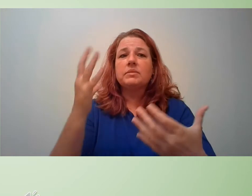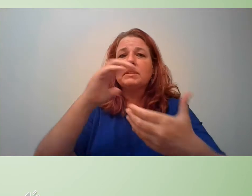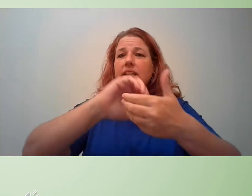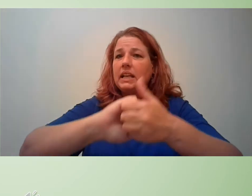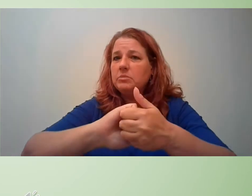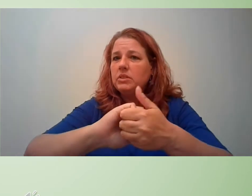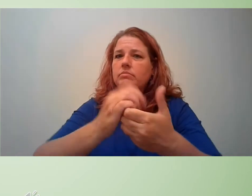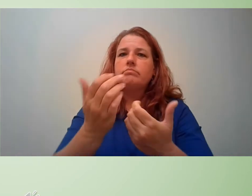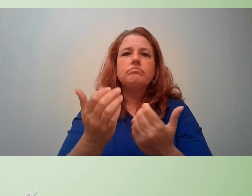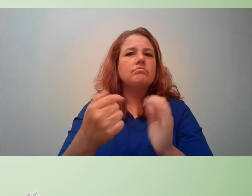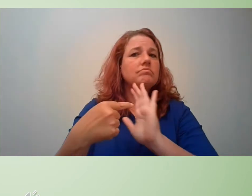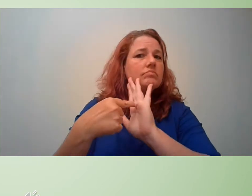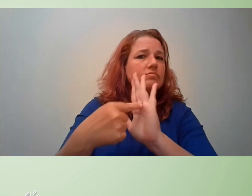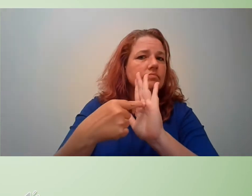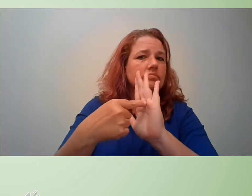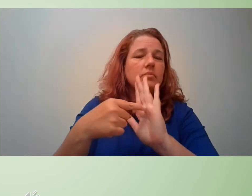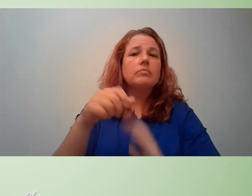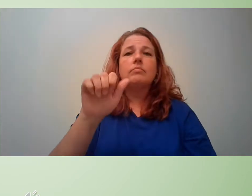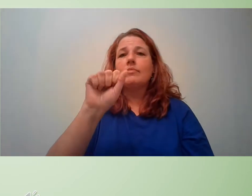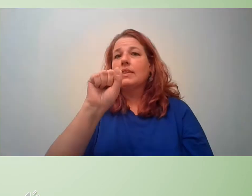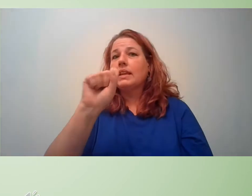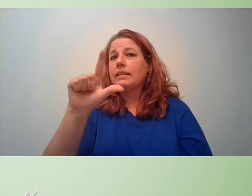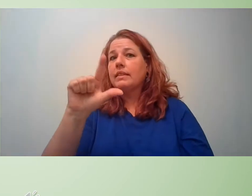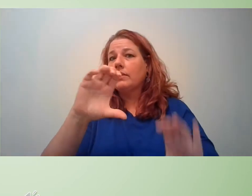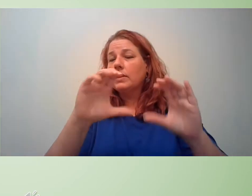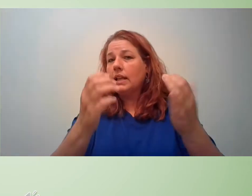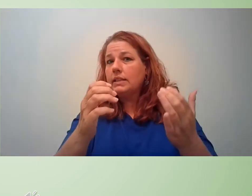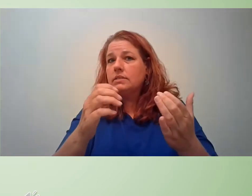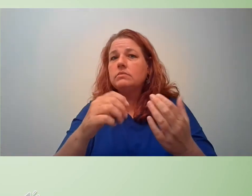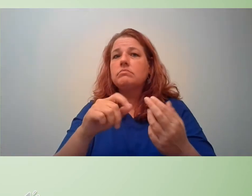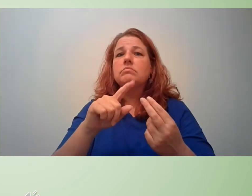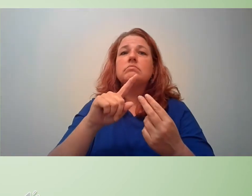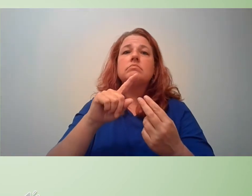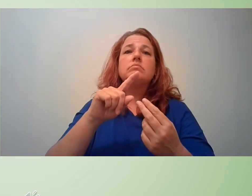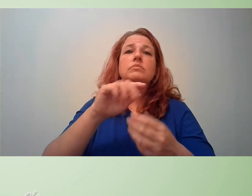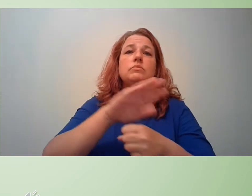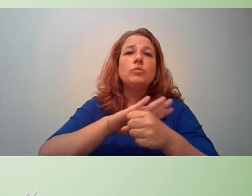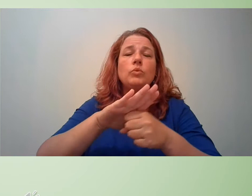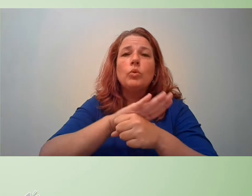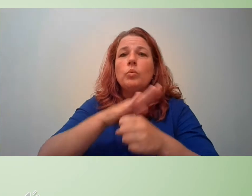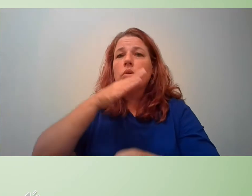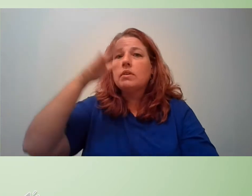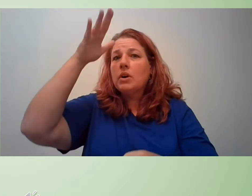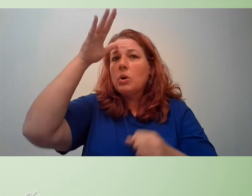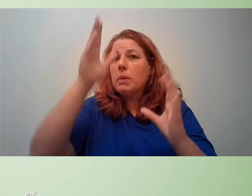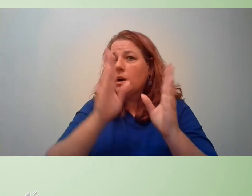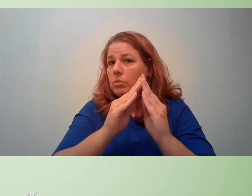educational materials, professional learning for teachers and staff, and technology.